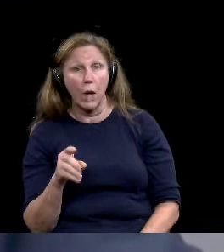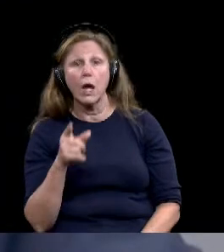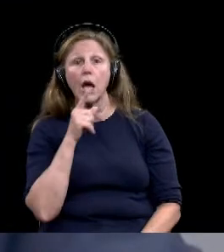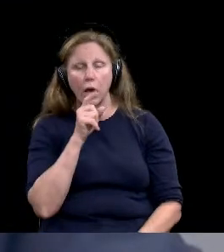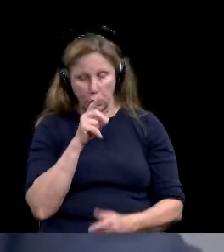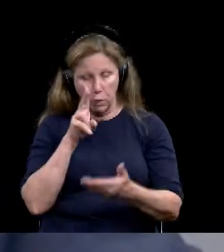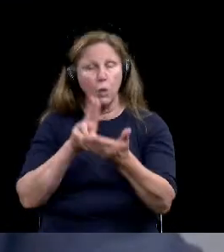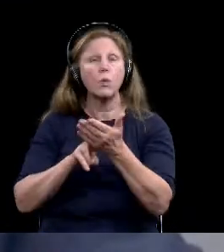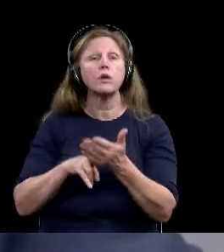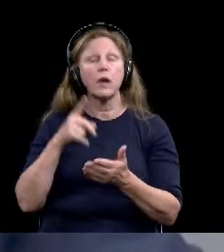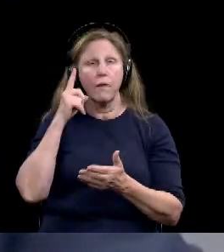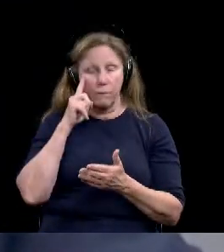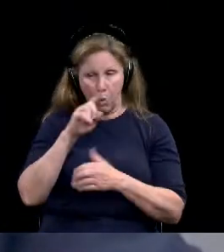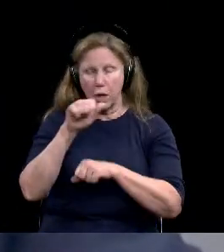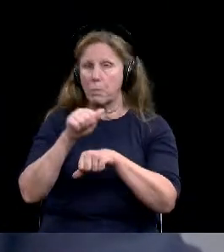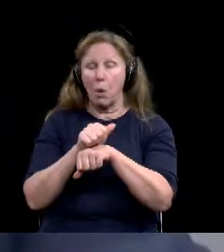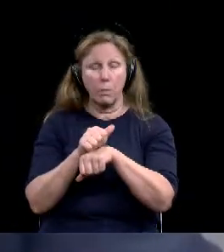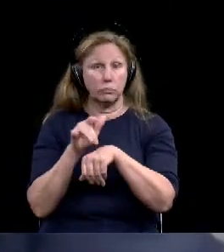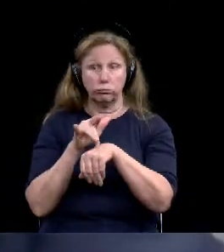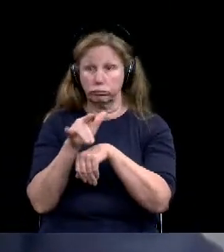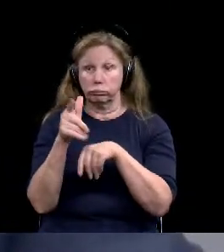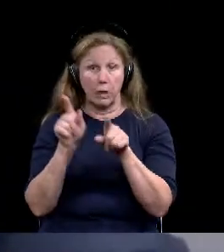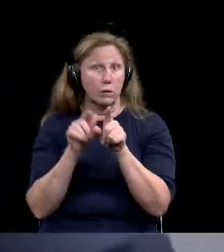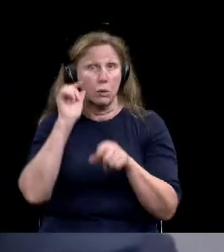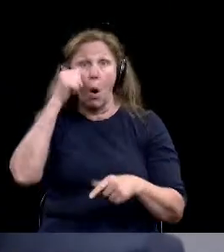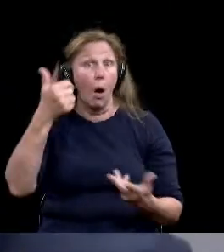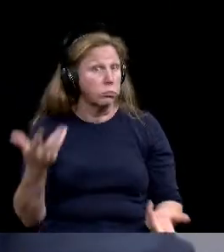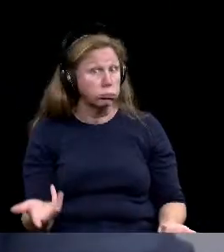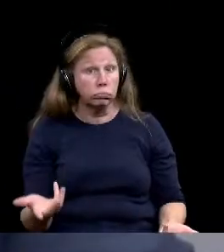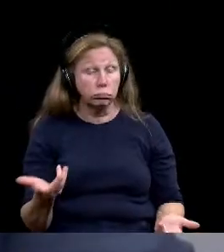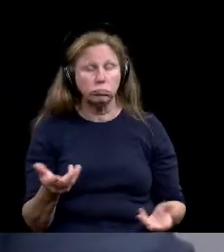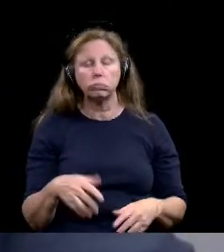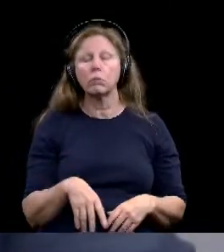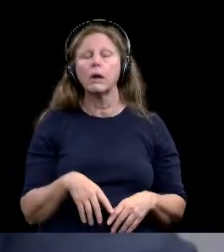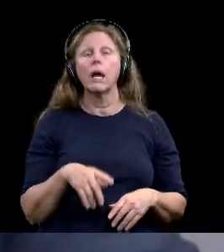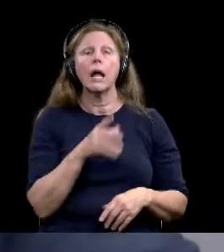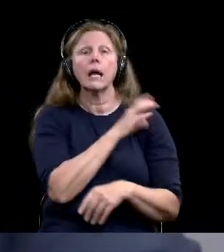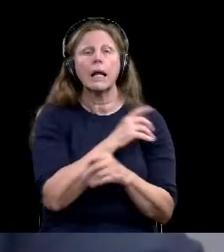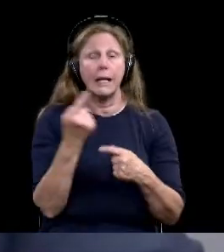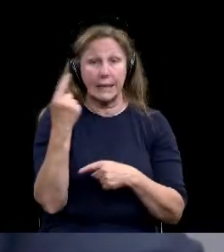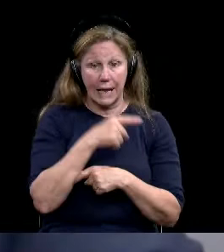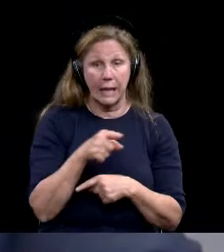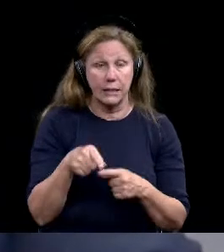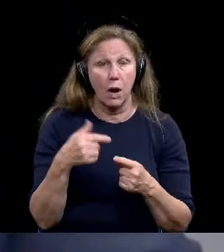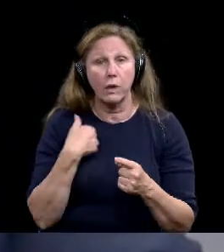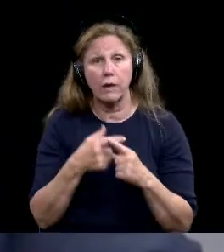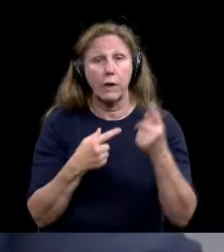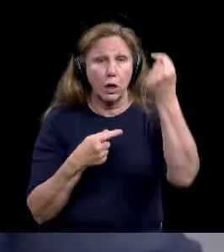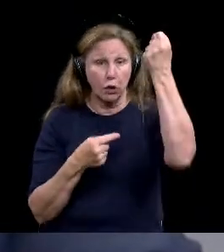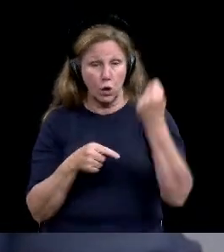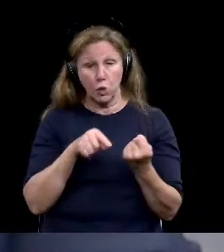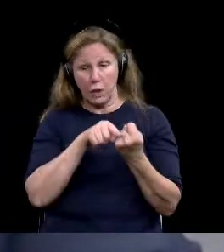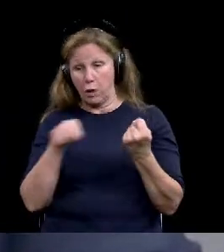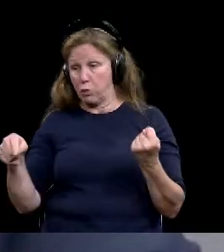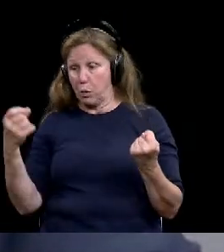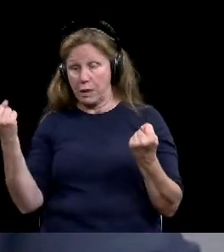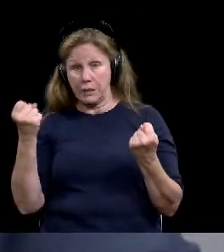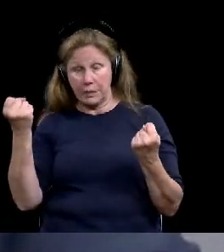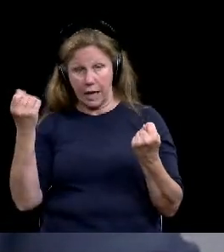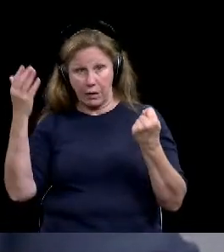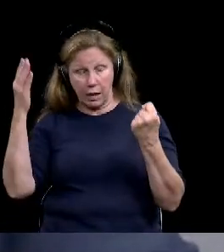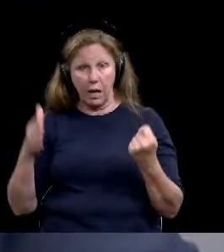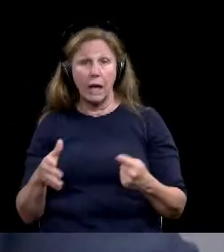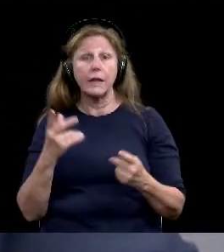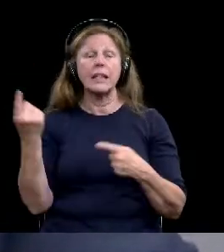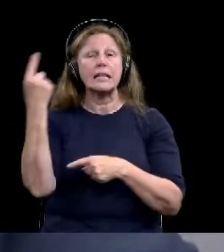through Saturday. Clinic days may change depending upon demand. And finally, the Waco McLennan County Public Health